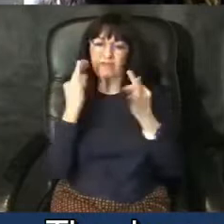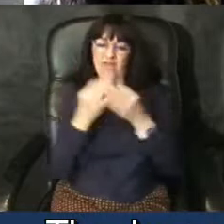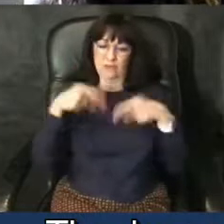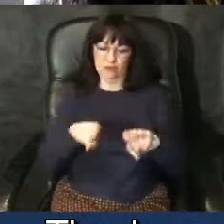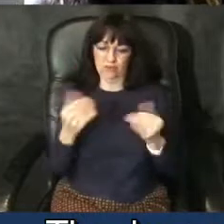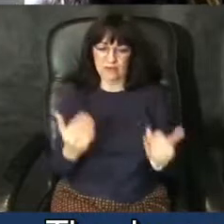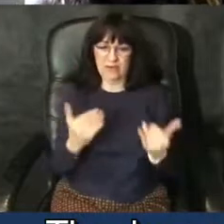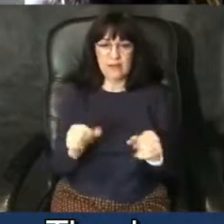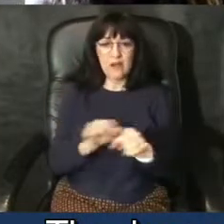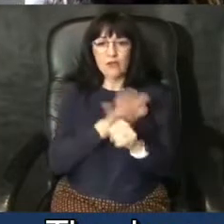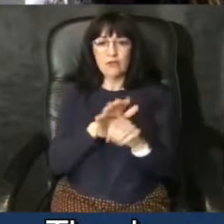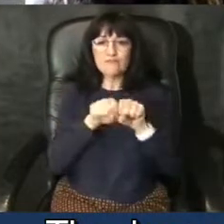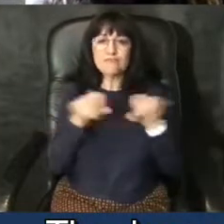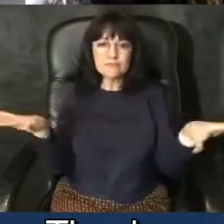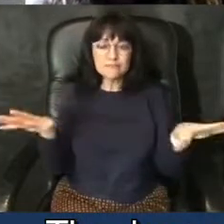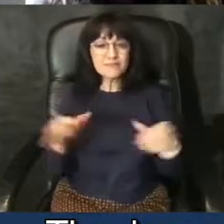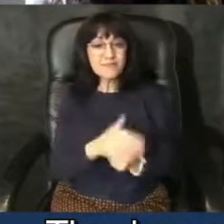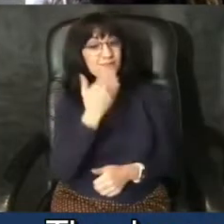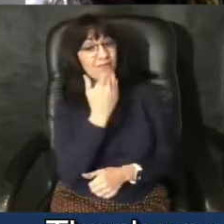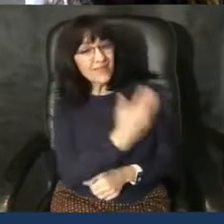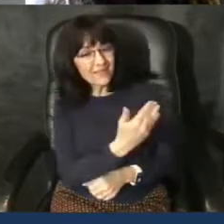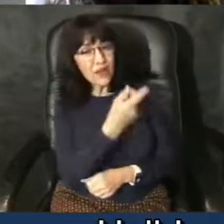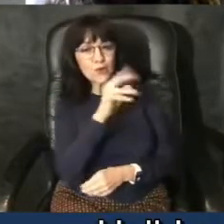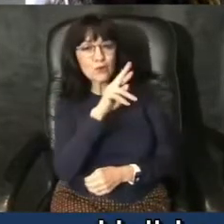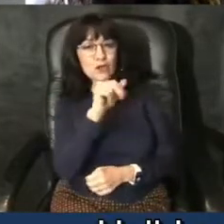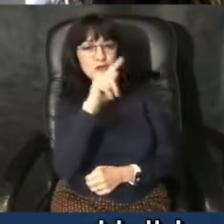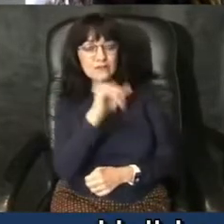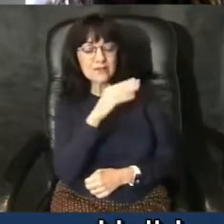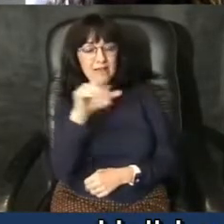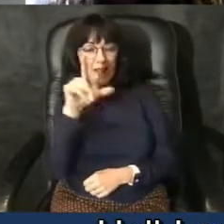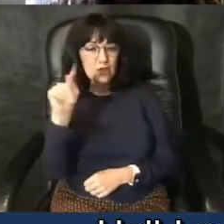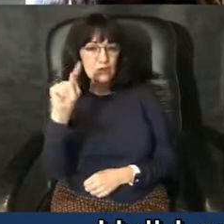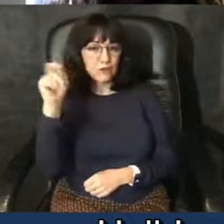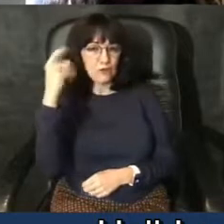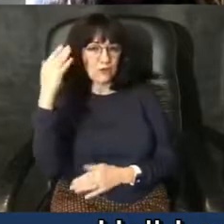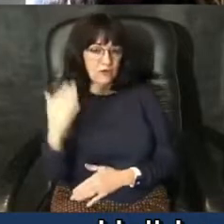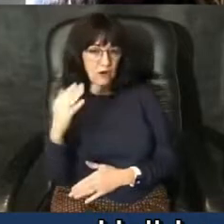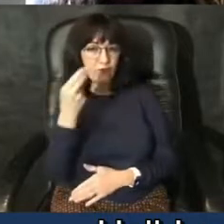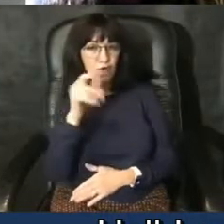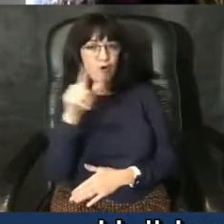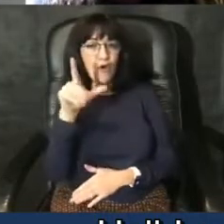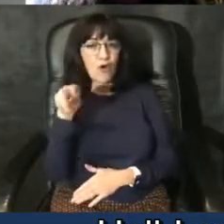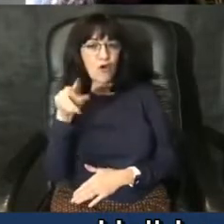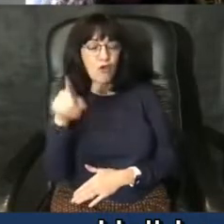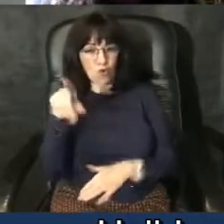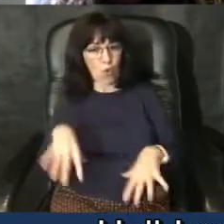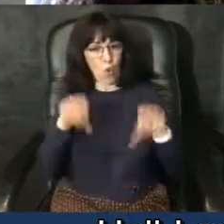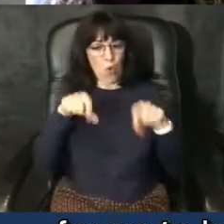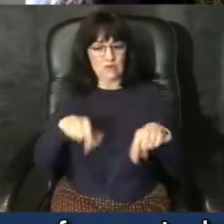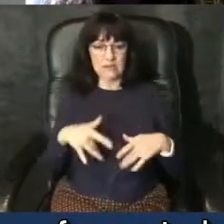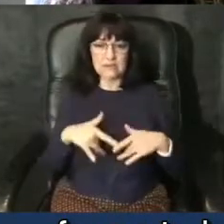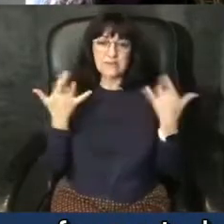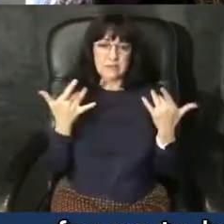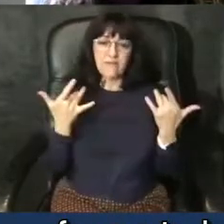Thank you so much, Dr. Rattay and Lieutenant Governor Hall-Long, for hosting this event, because it's so critical